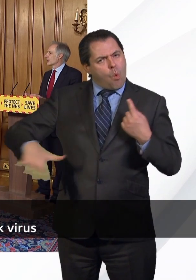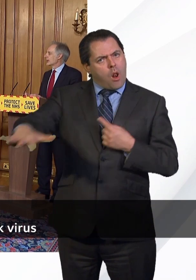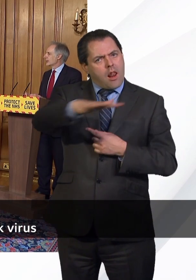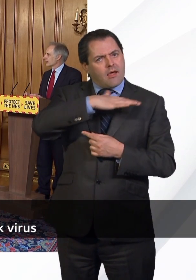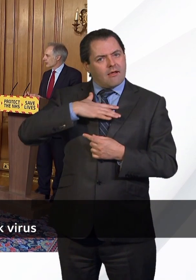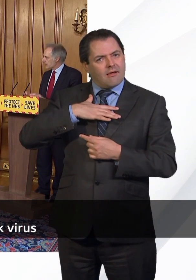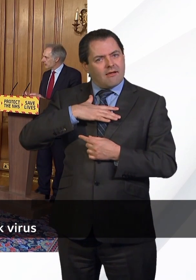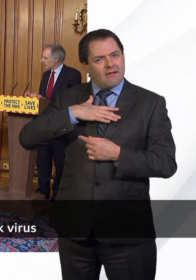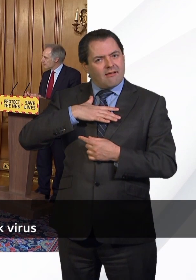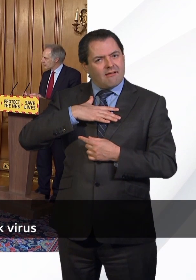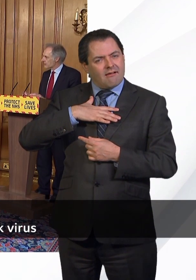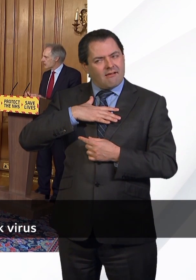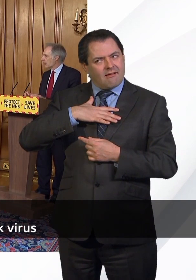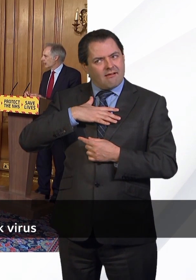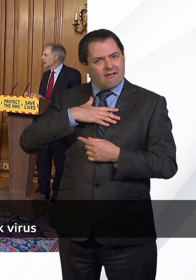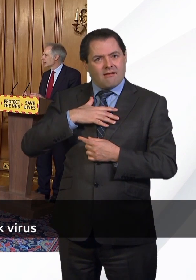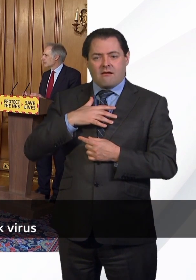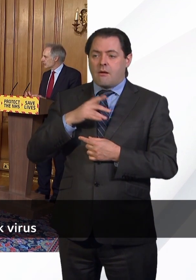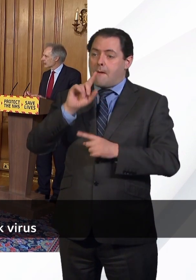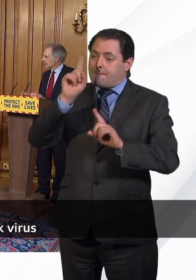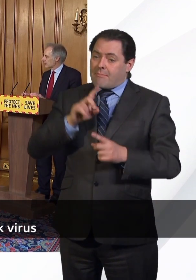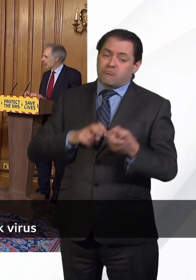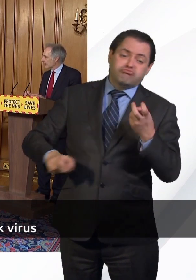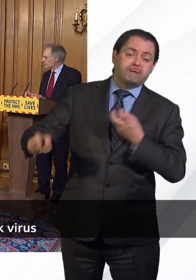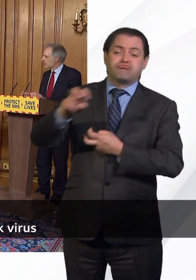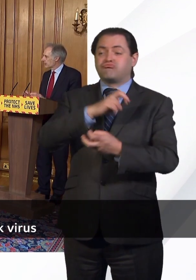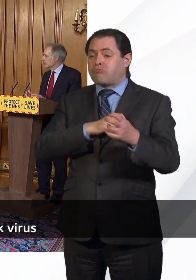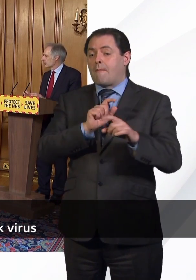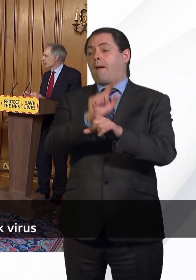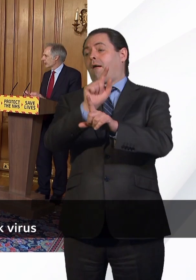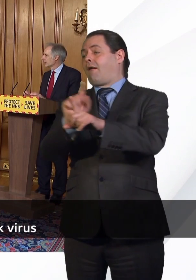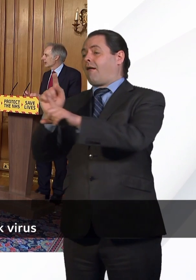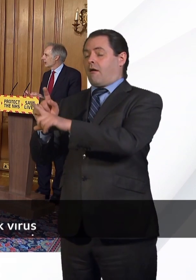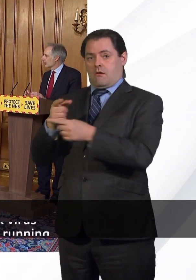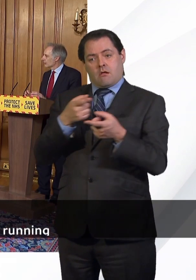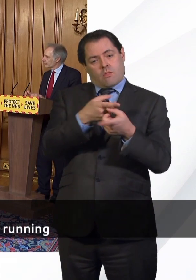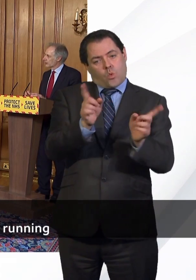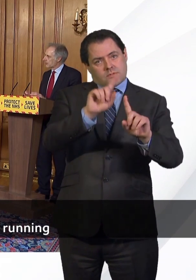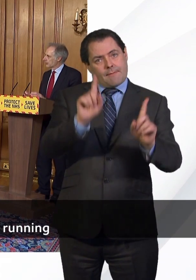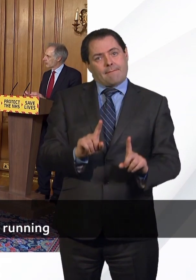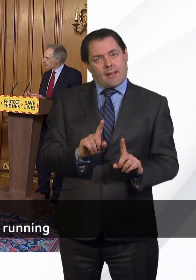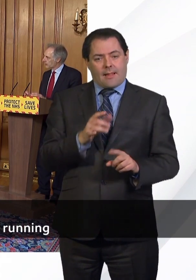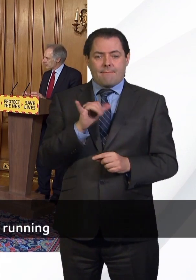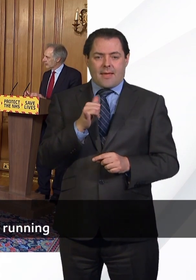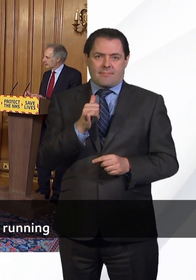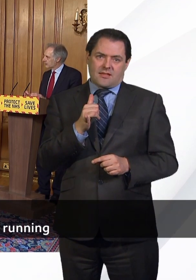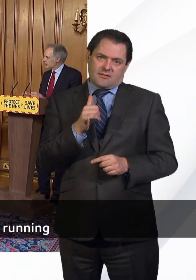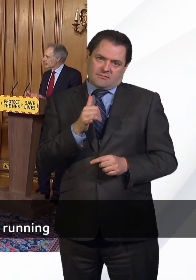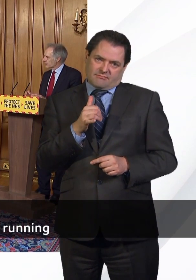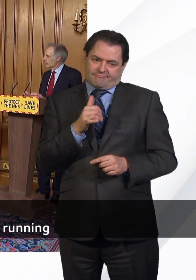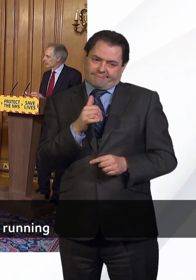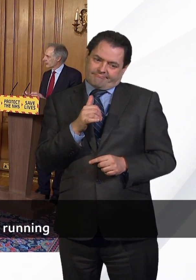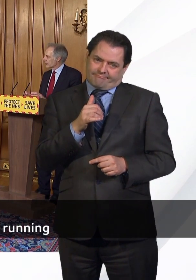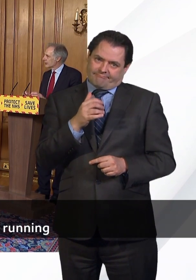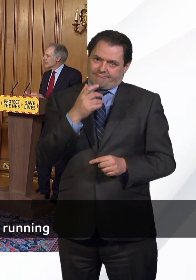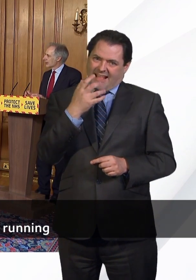is that the people who are most mobile and most likely to be out bumping into each other are also the people who are probably most likely to be using smartphones.